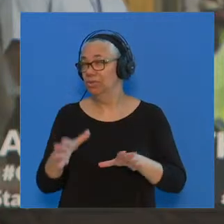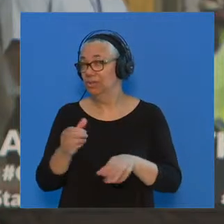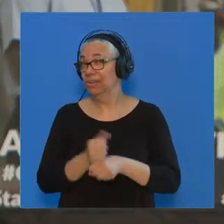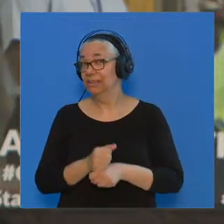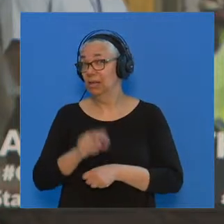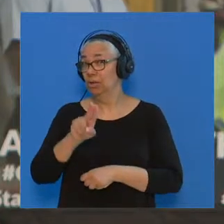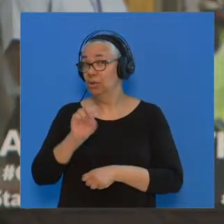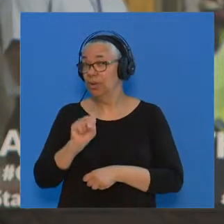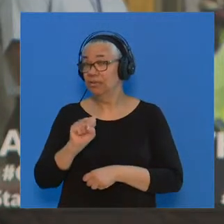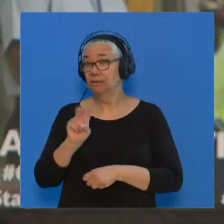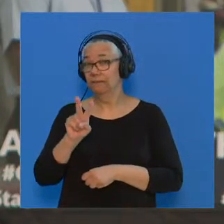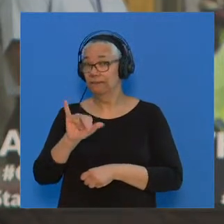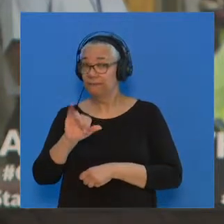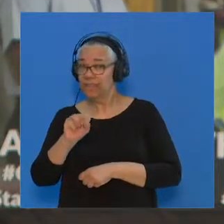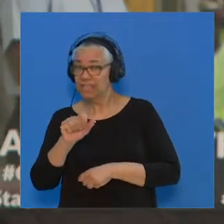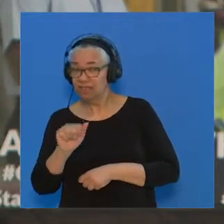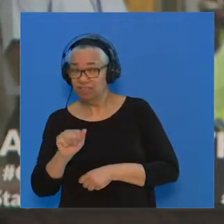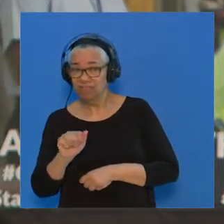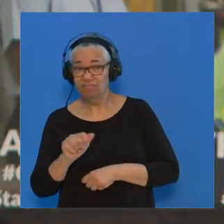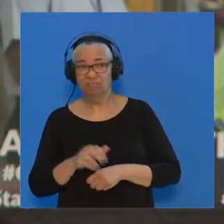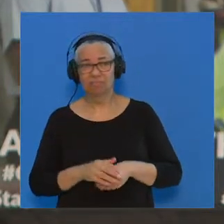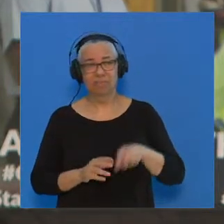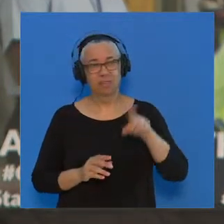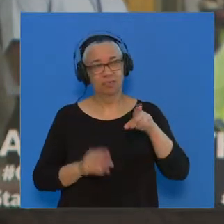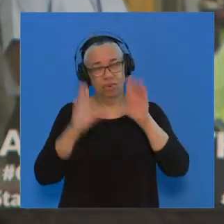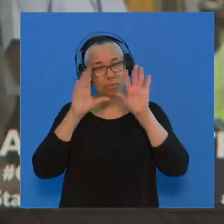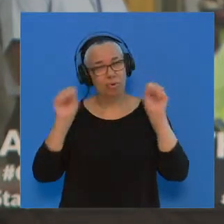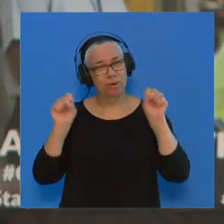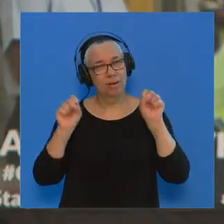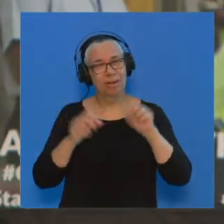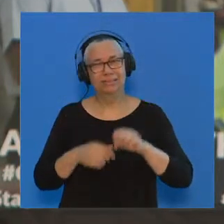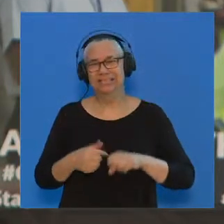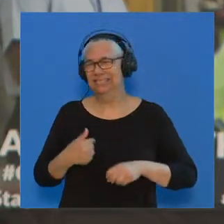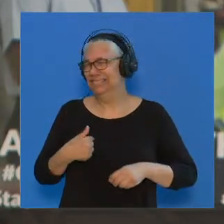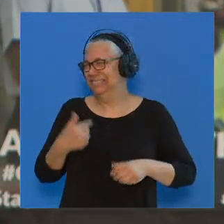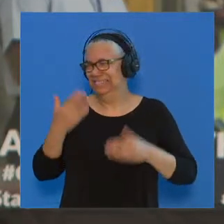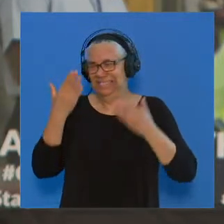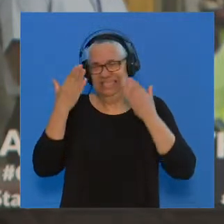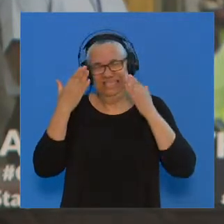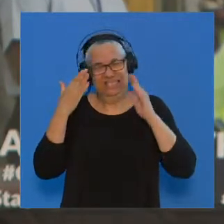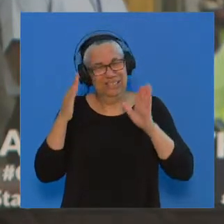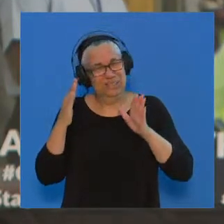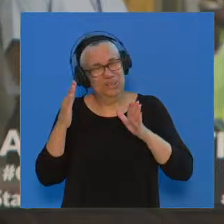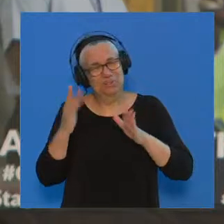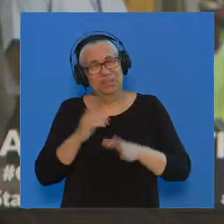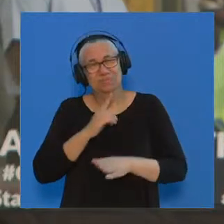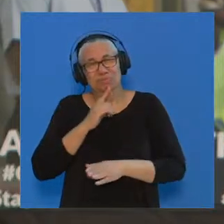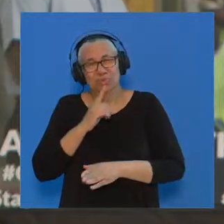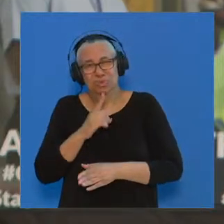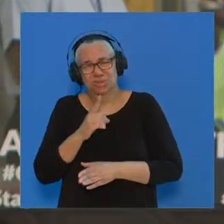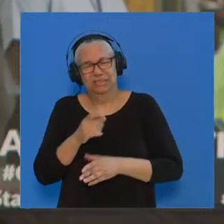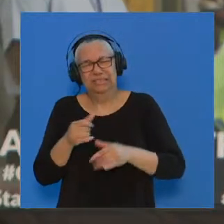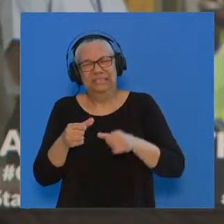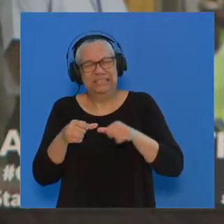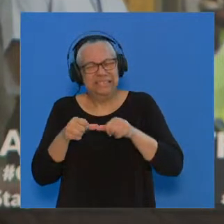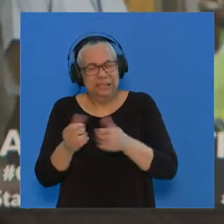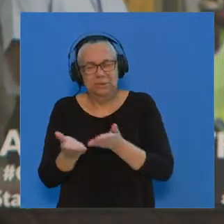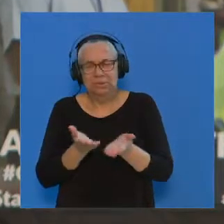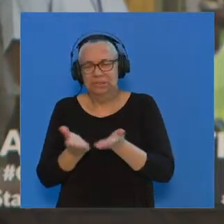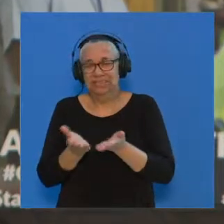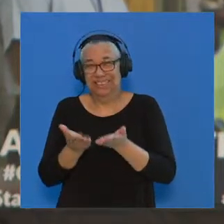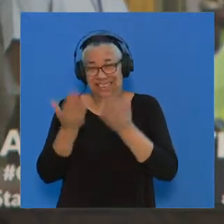visas? I am not entirely certain, but I'm sure that they are still conducting their services. I don't know whether they